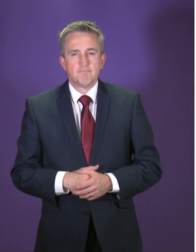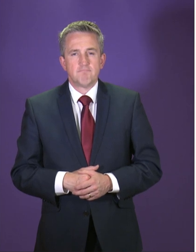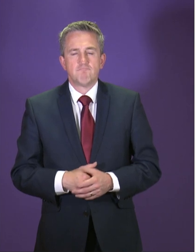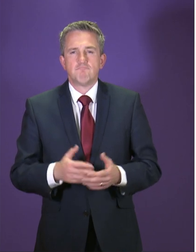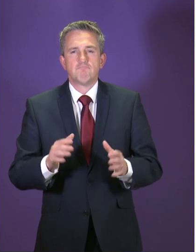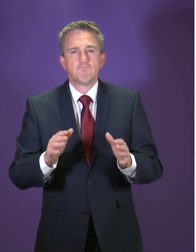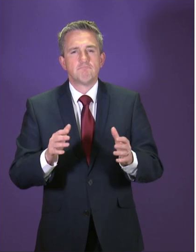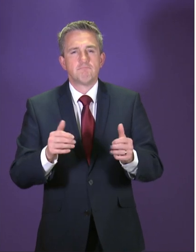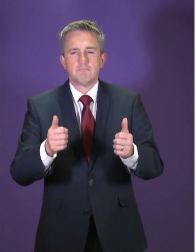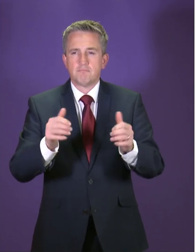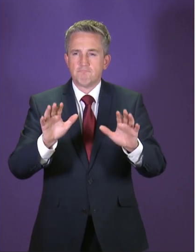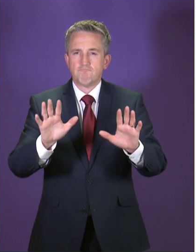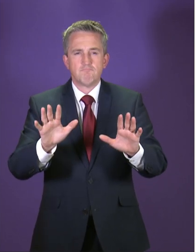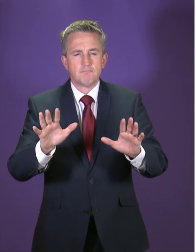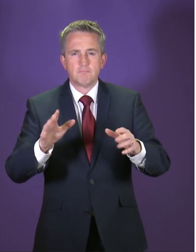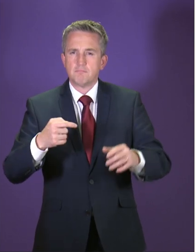Let me sell you